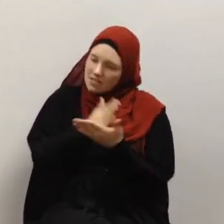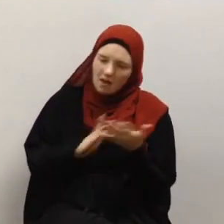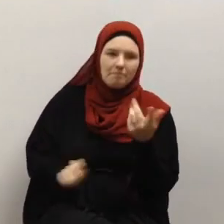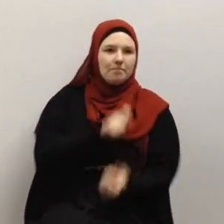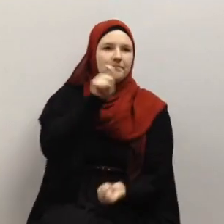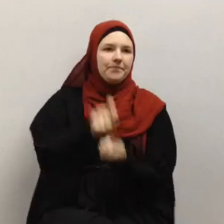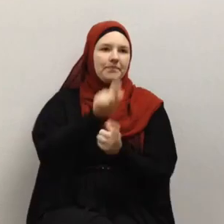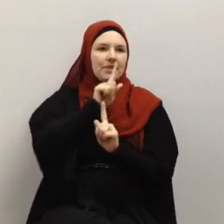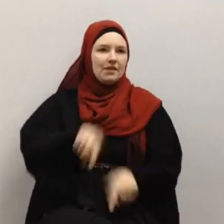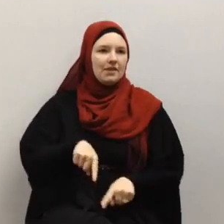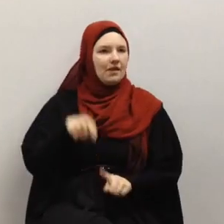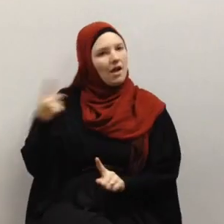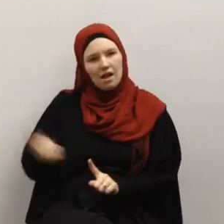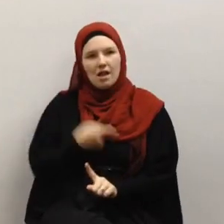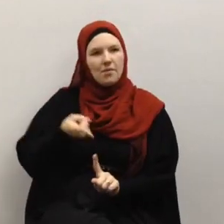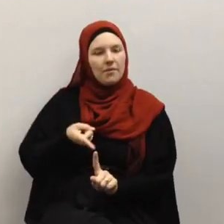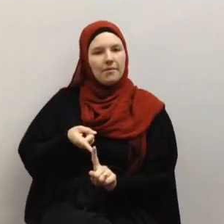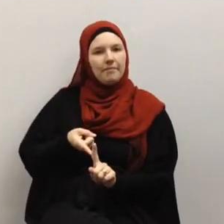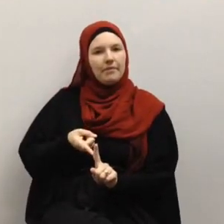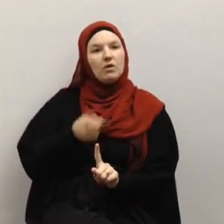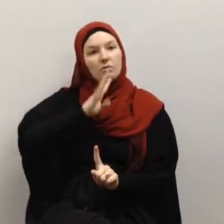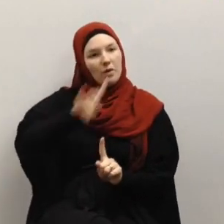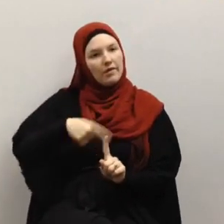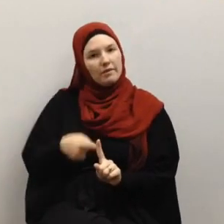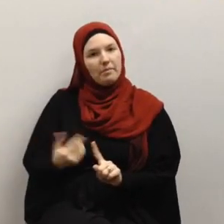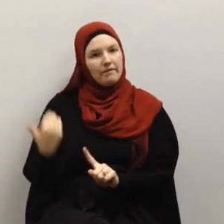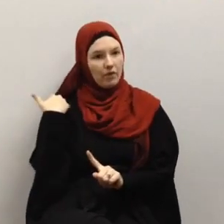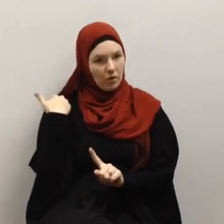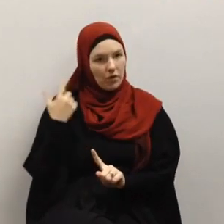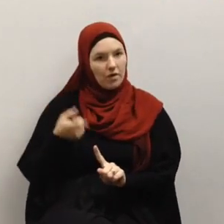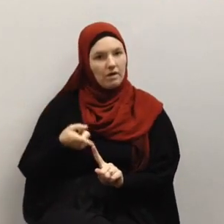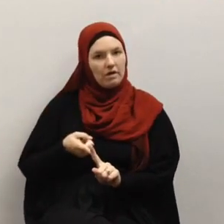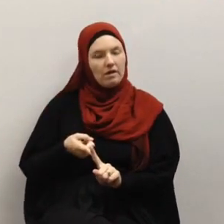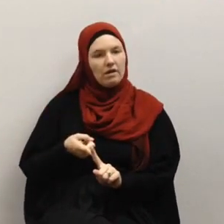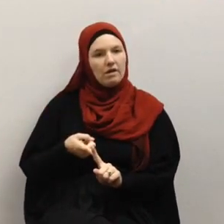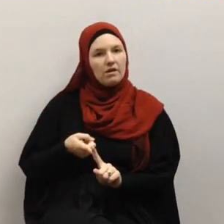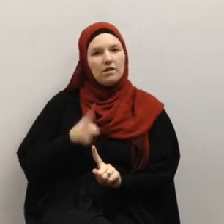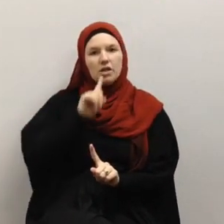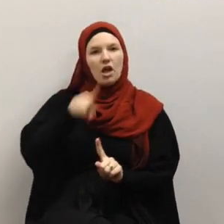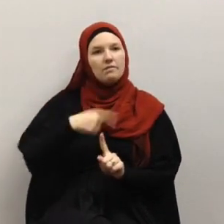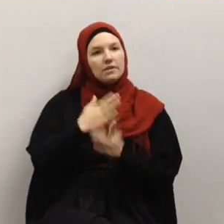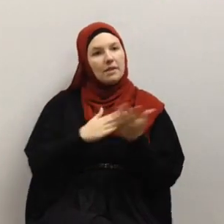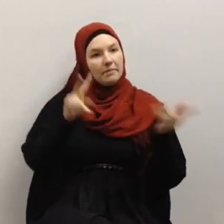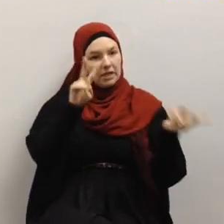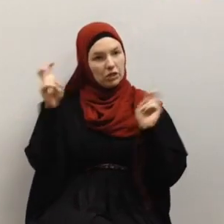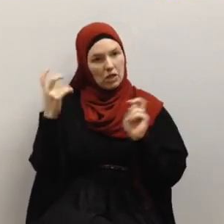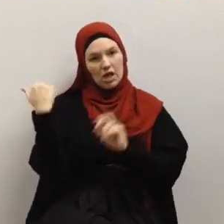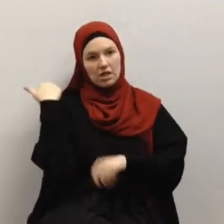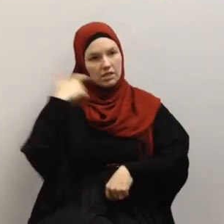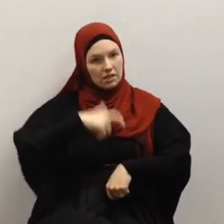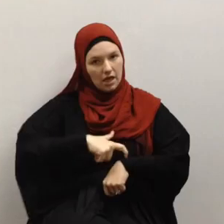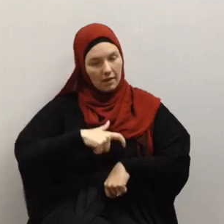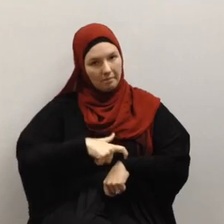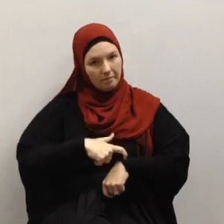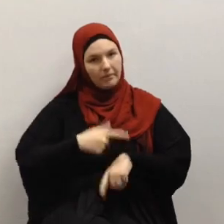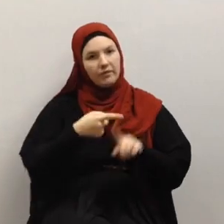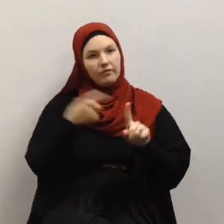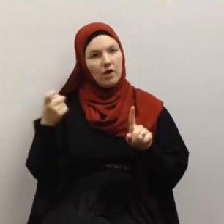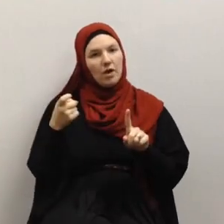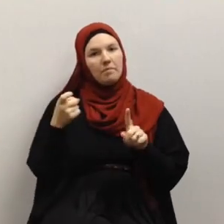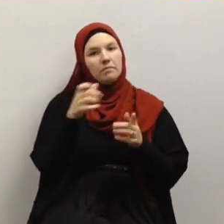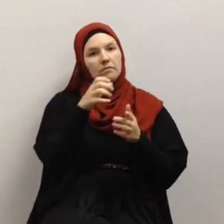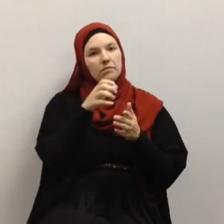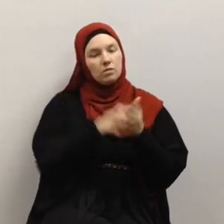specific answer. We spoke about this before, and we tackled some of the issues last time from